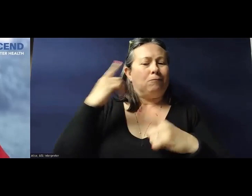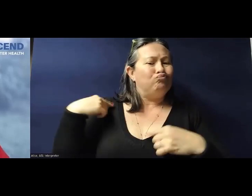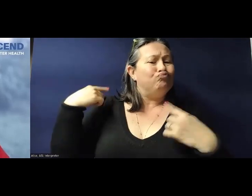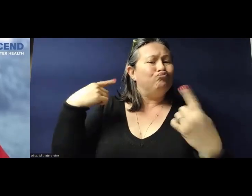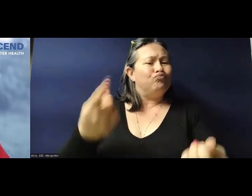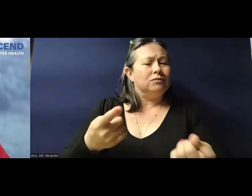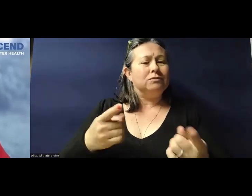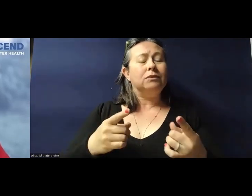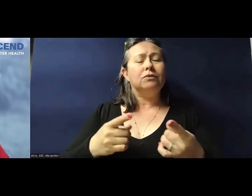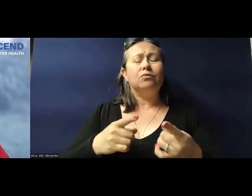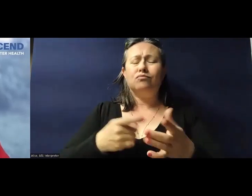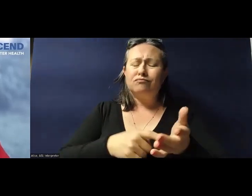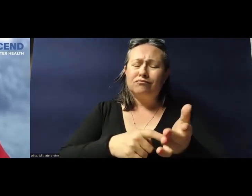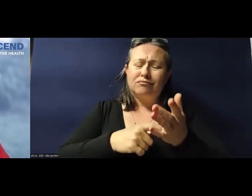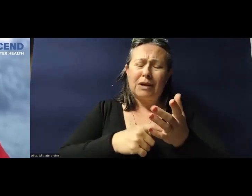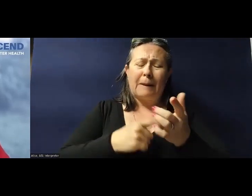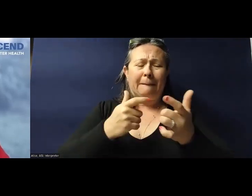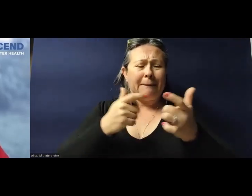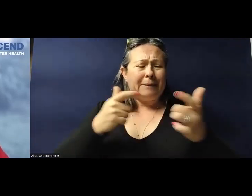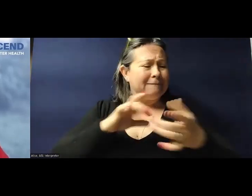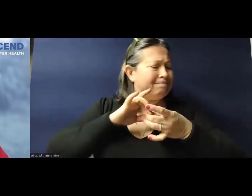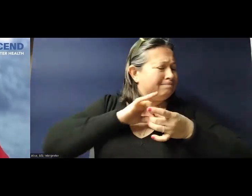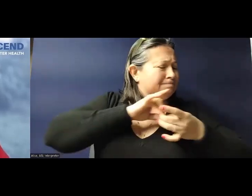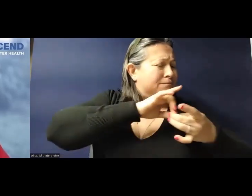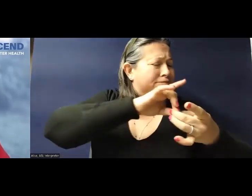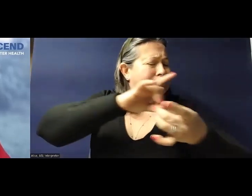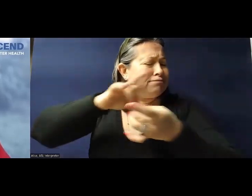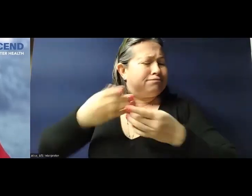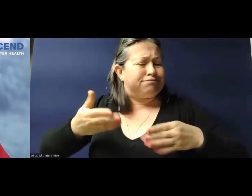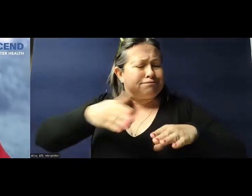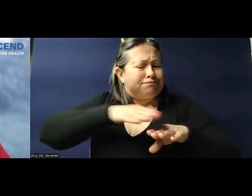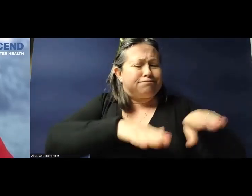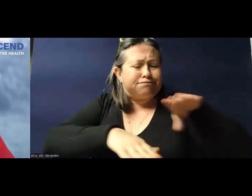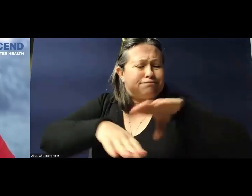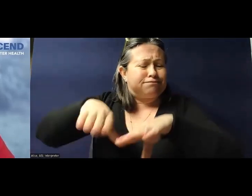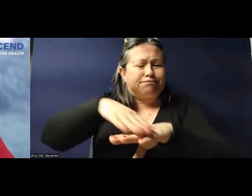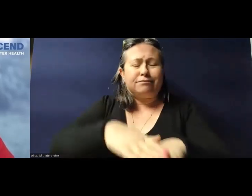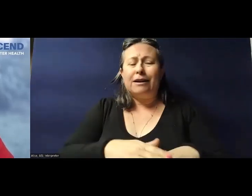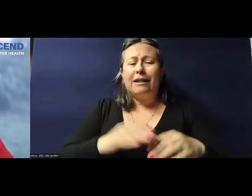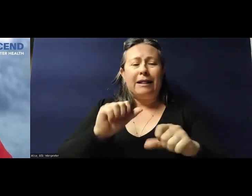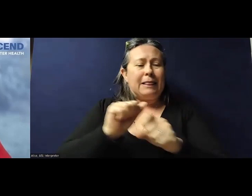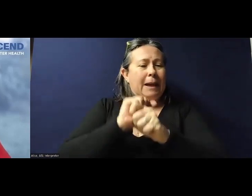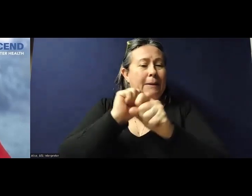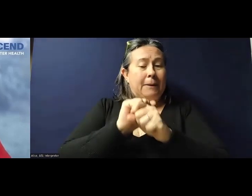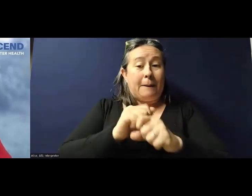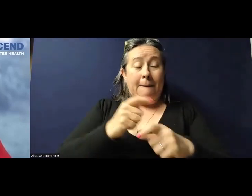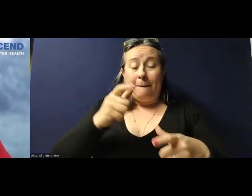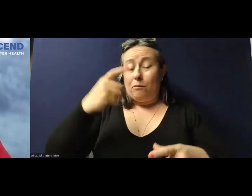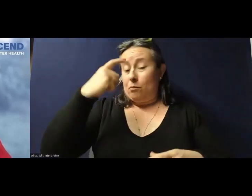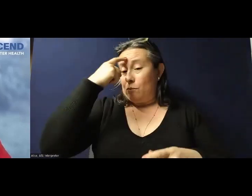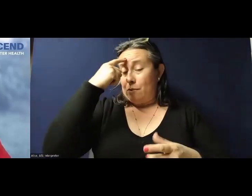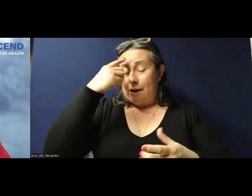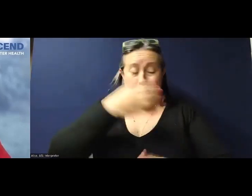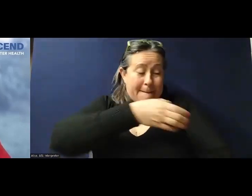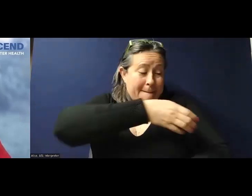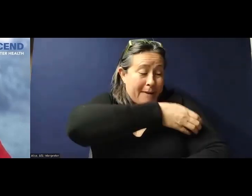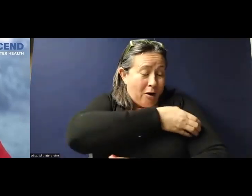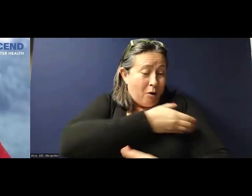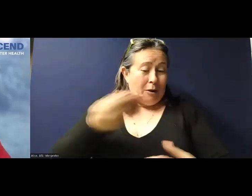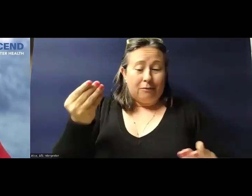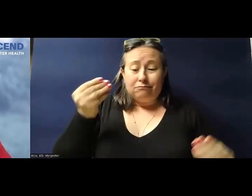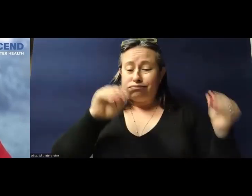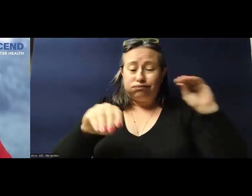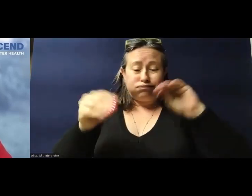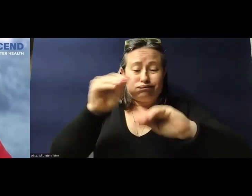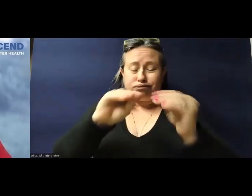enormous cross-collaborative intellectual labor. In other words, an amassing of brain power that transcends